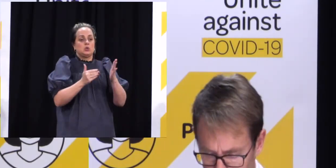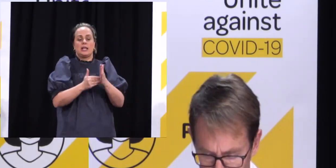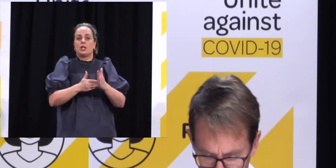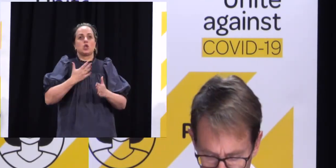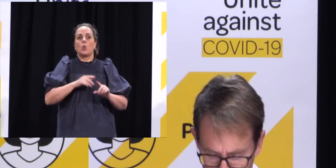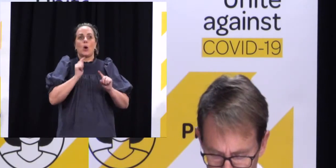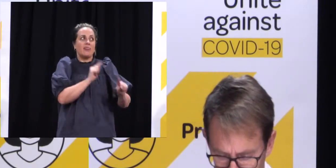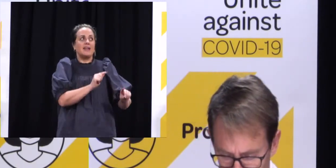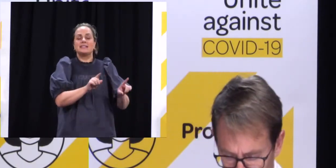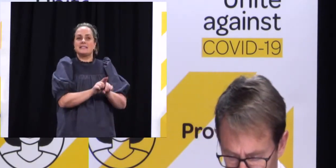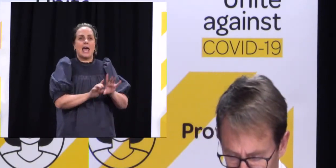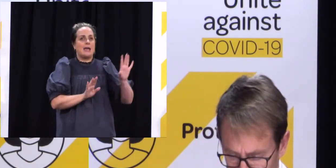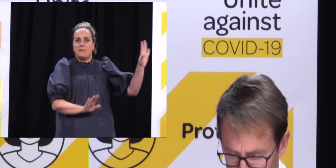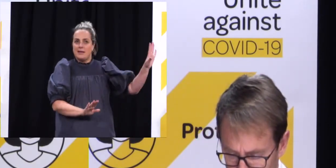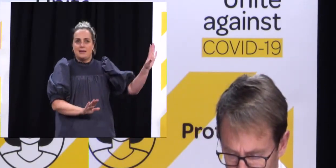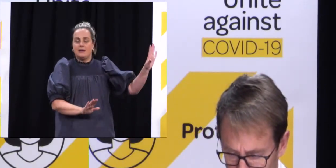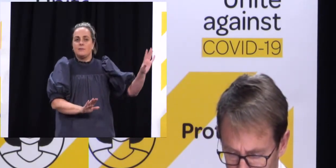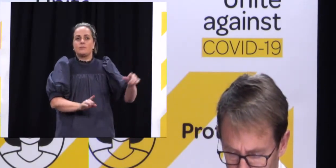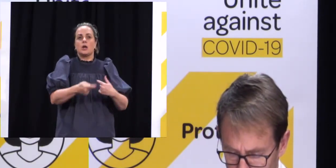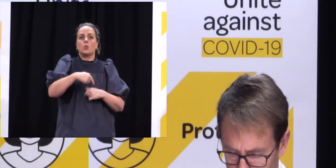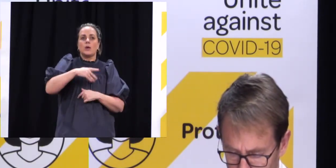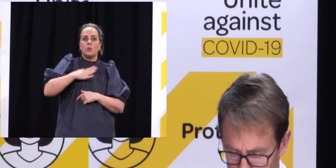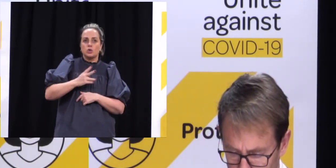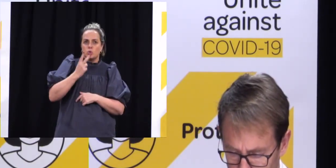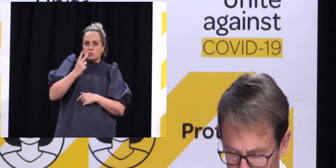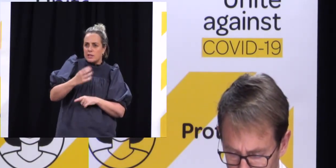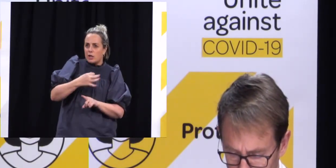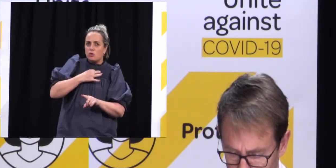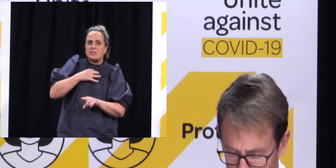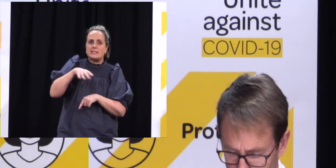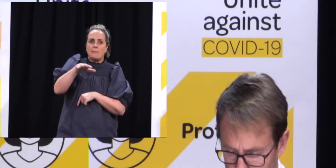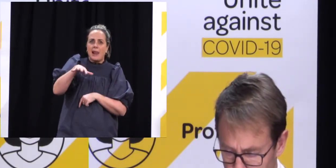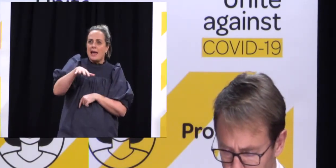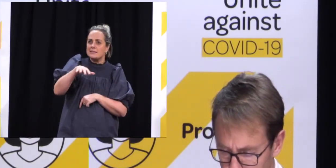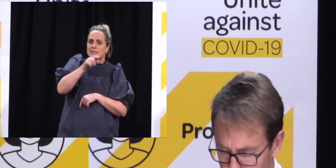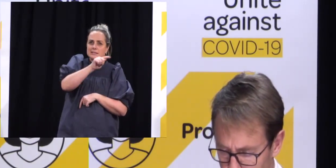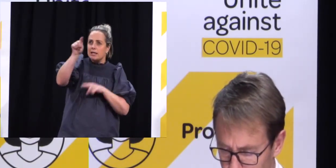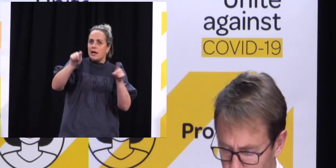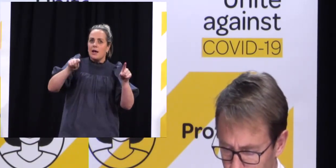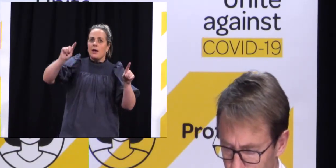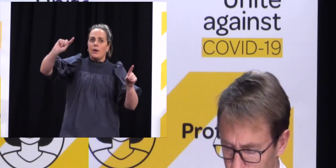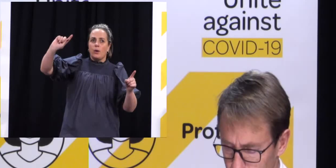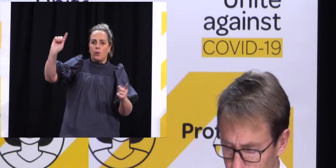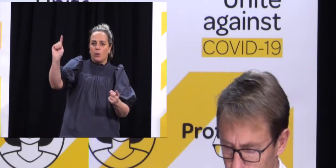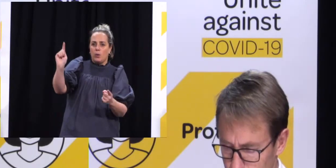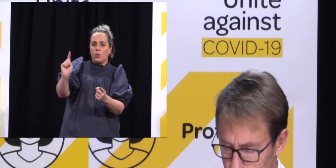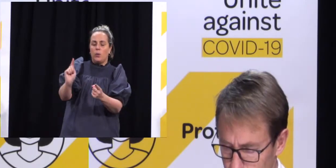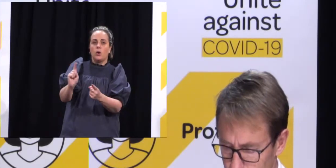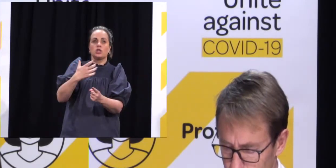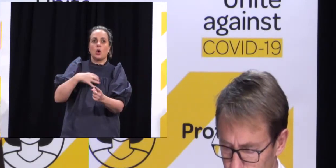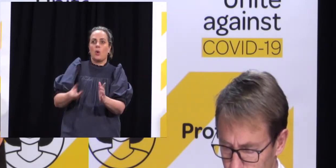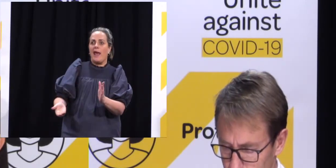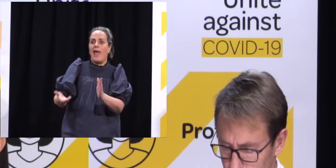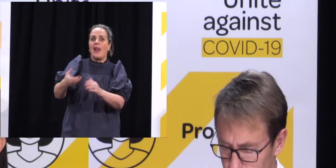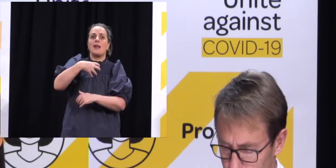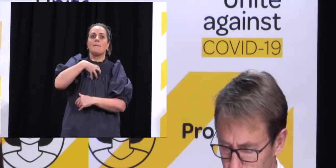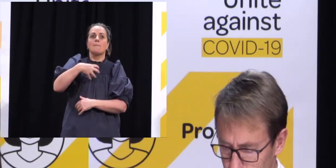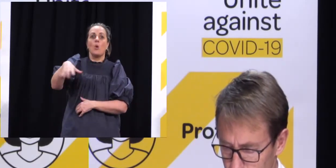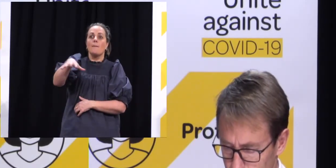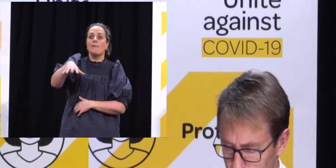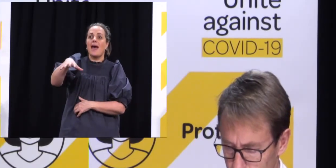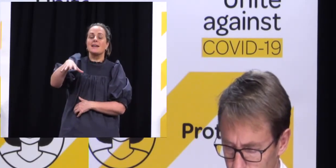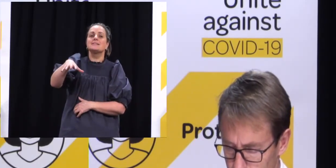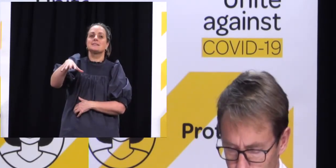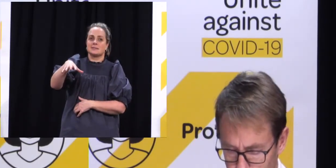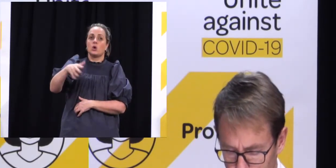if we want to see our locations of interest start to reduce, as in we're not posting new ones, that will be because we're finding